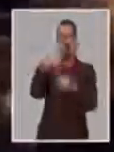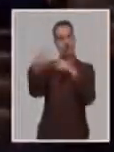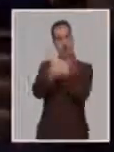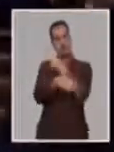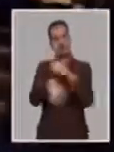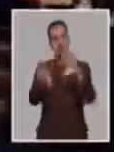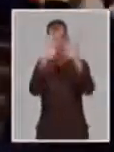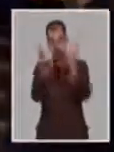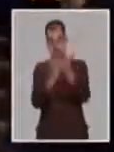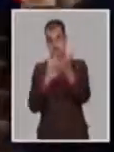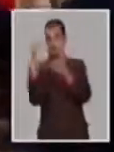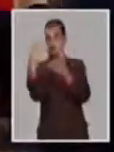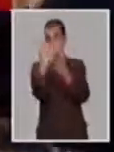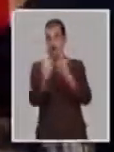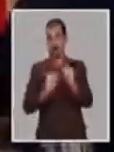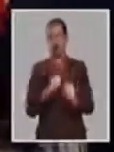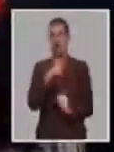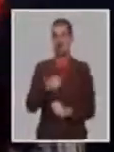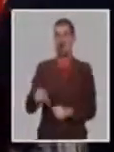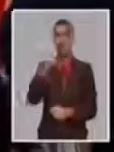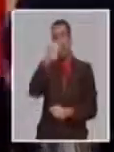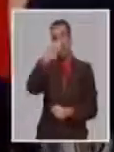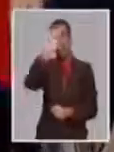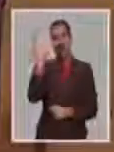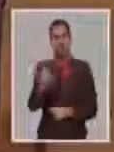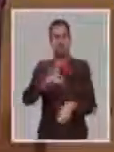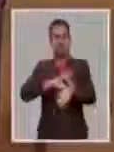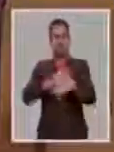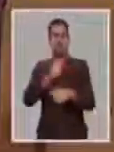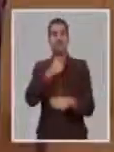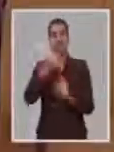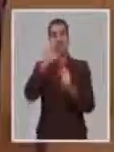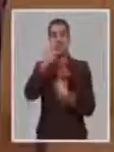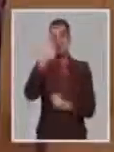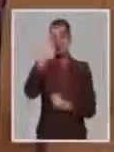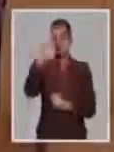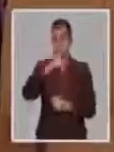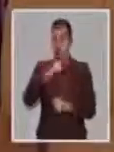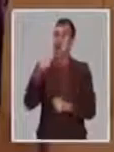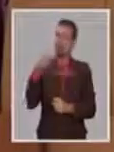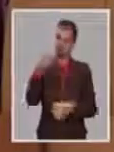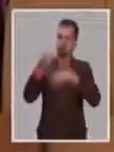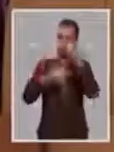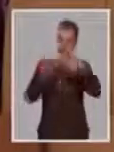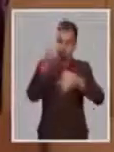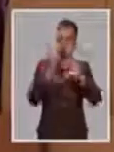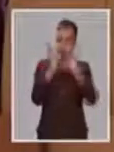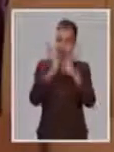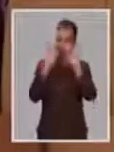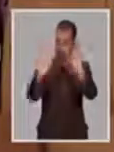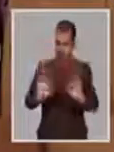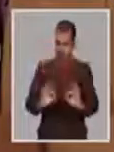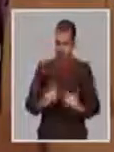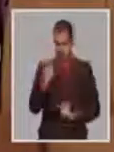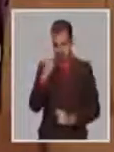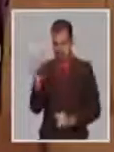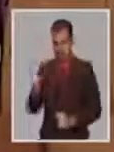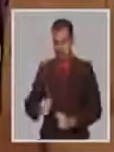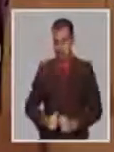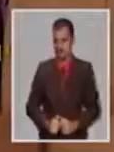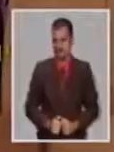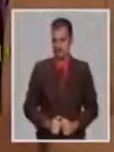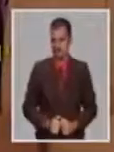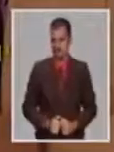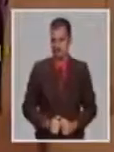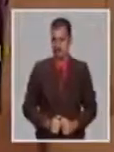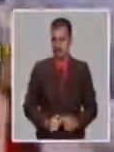la COVID-19 o el ébola en los momentos más difíciles no escapó del análisis del medio estadounidense.